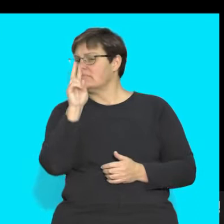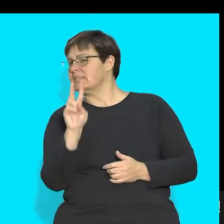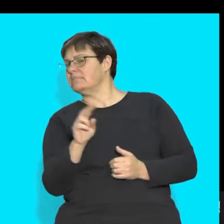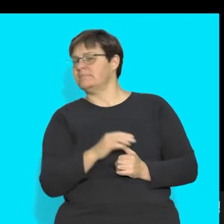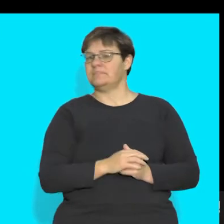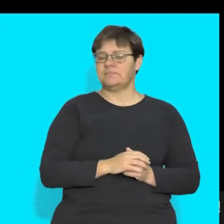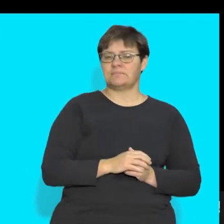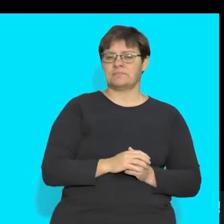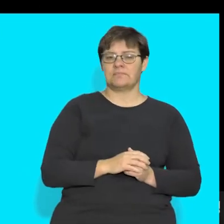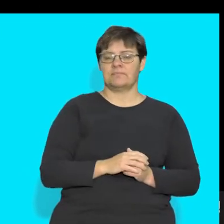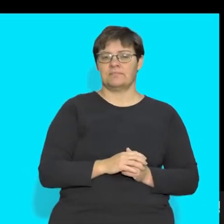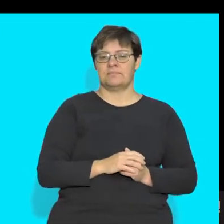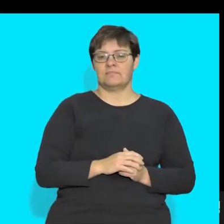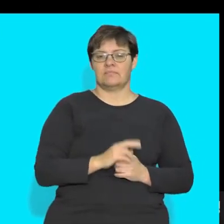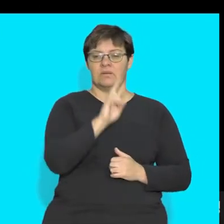see, we've got